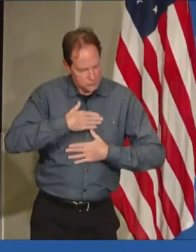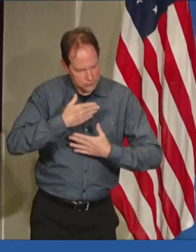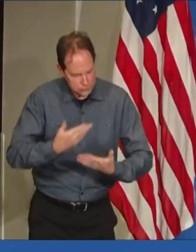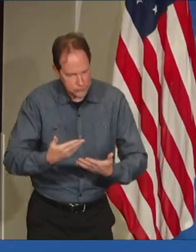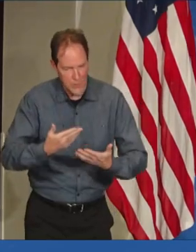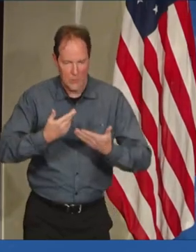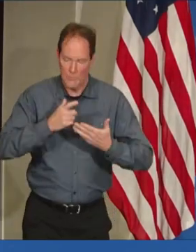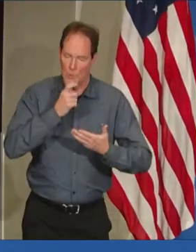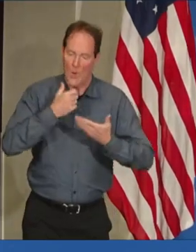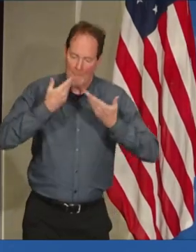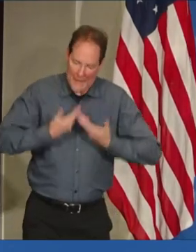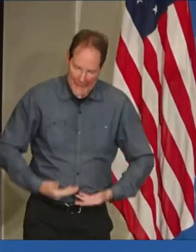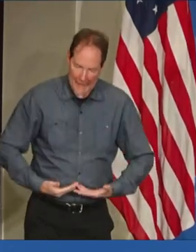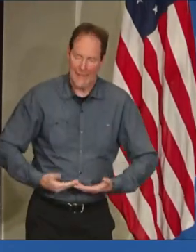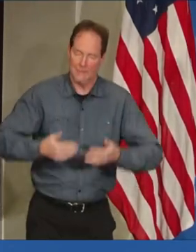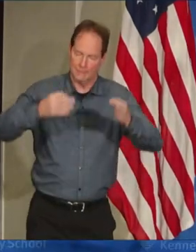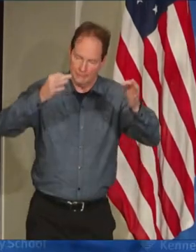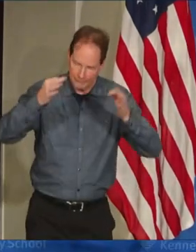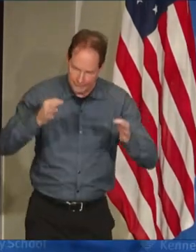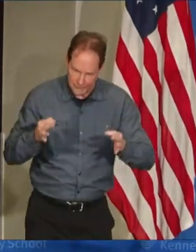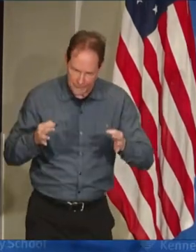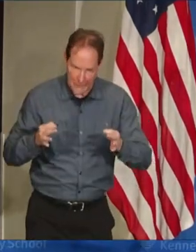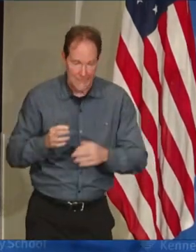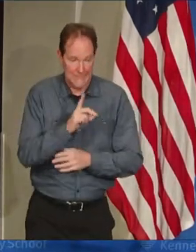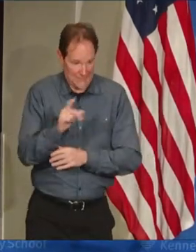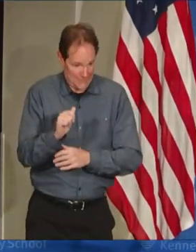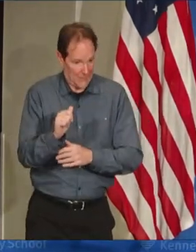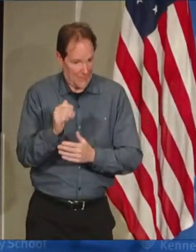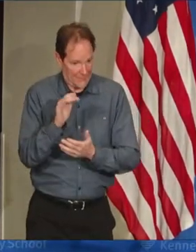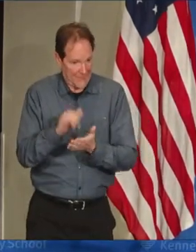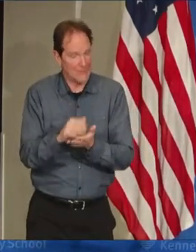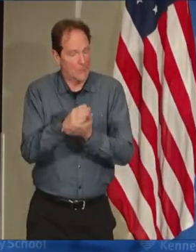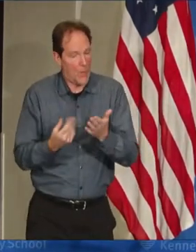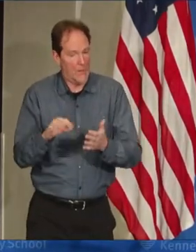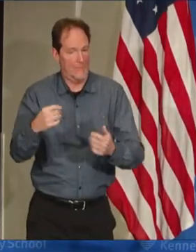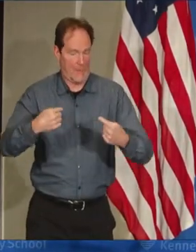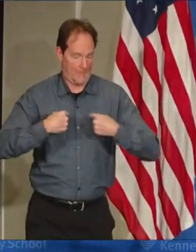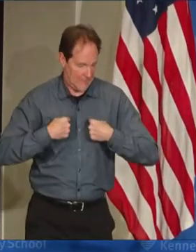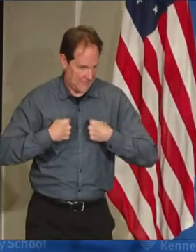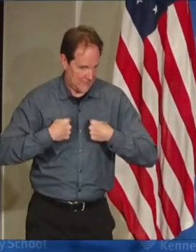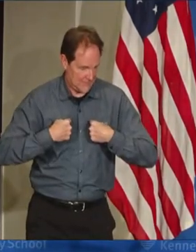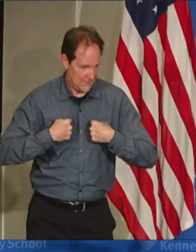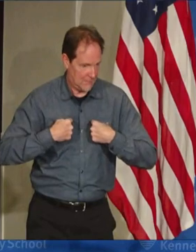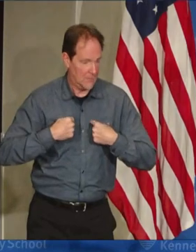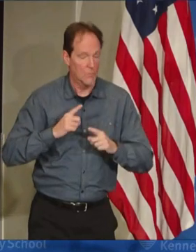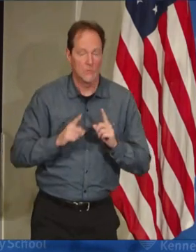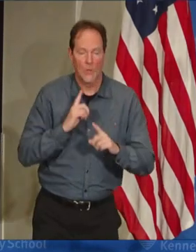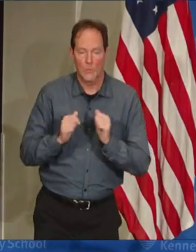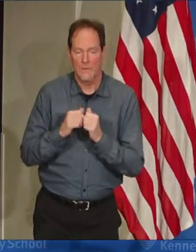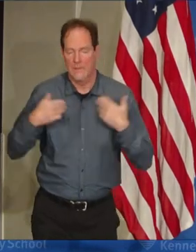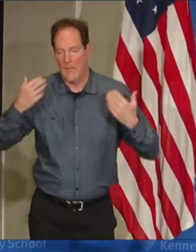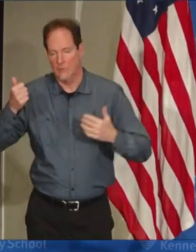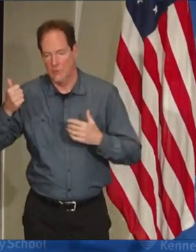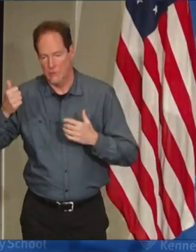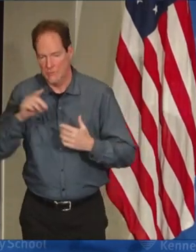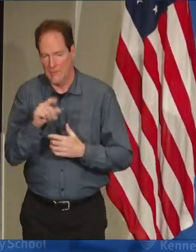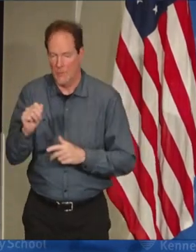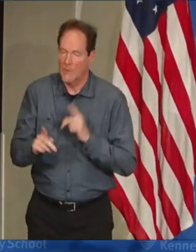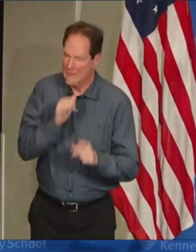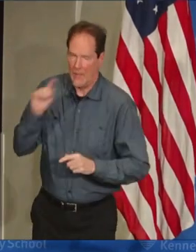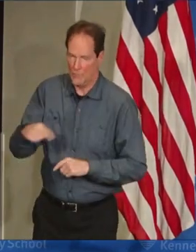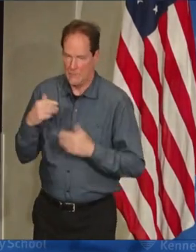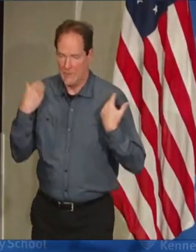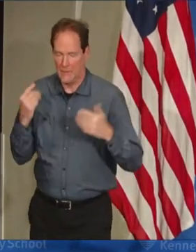you are and where disability is a part of that. Because when you talk to younger disabled people, not just younger, but because I do